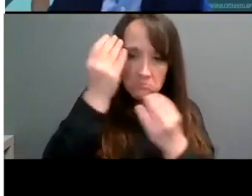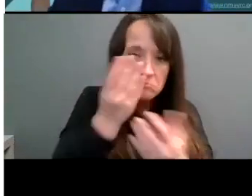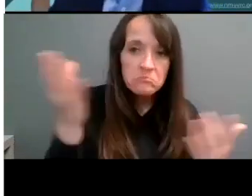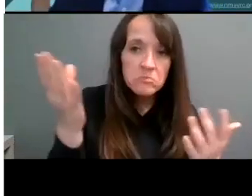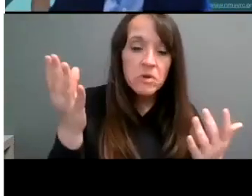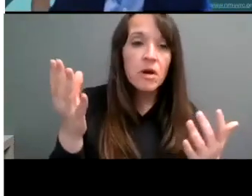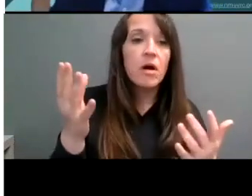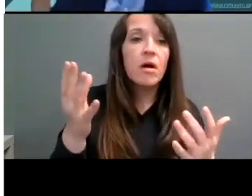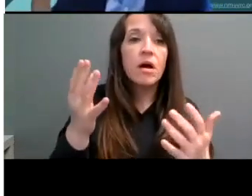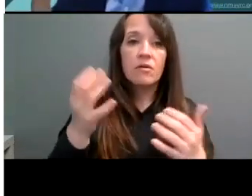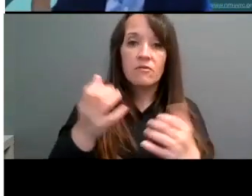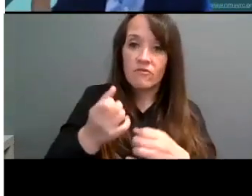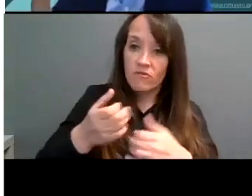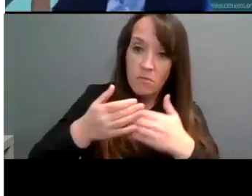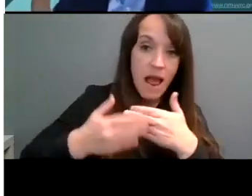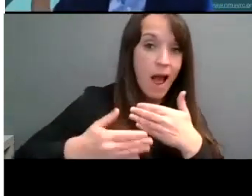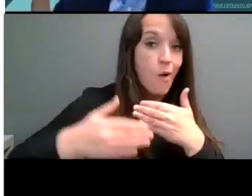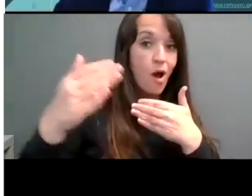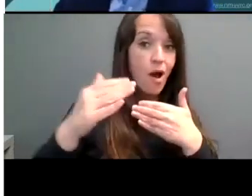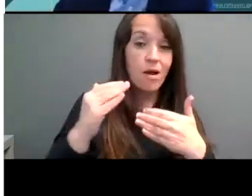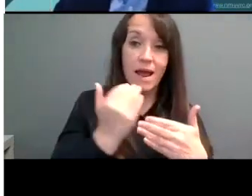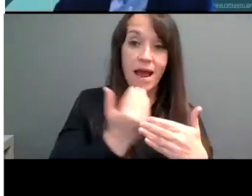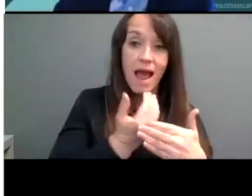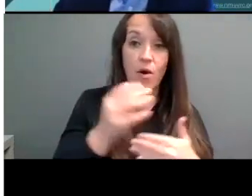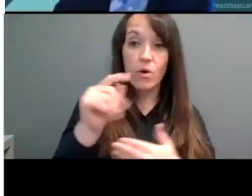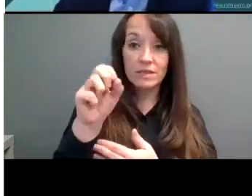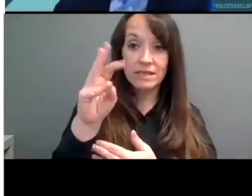all future national town halls.